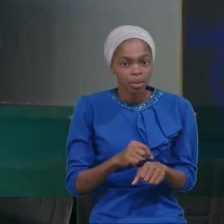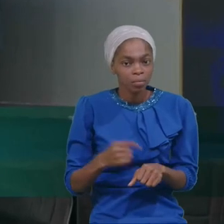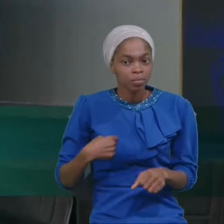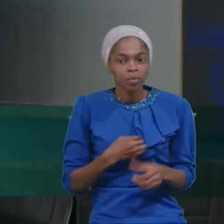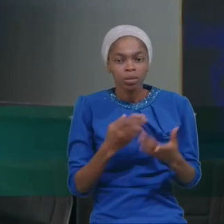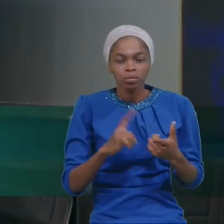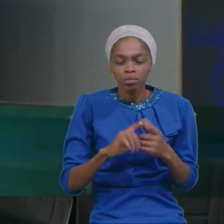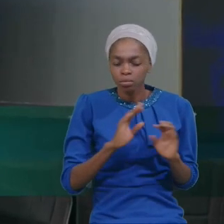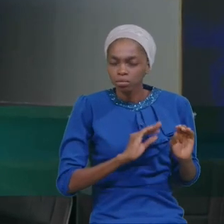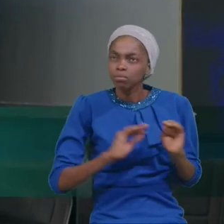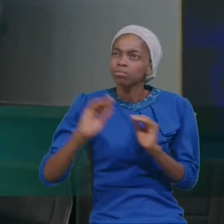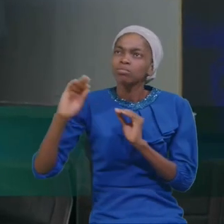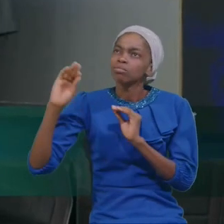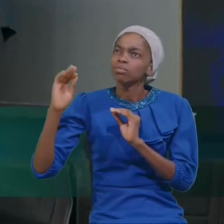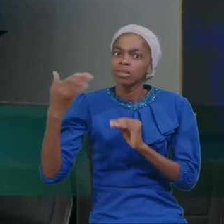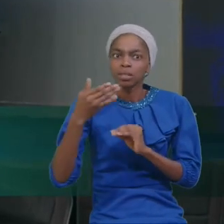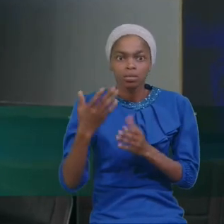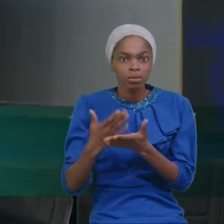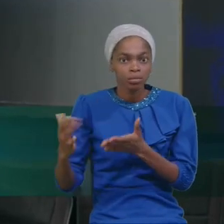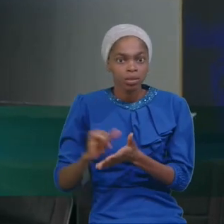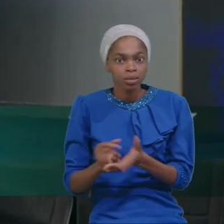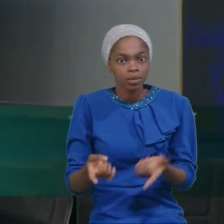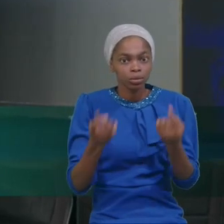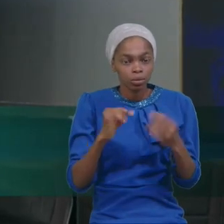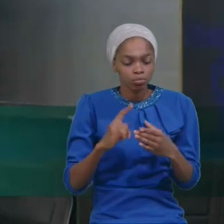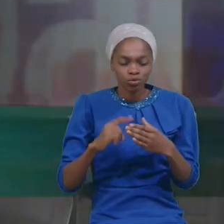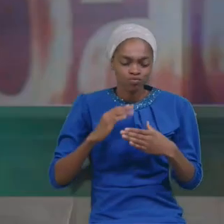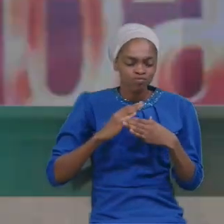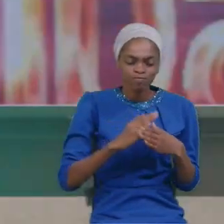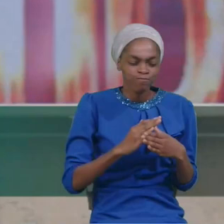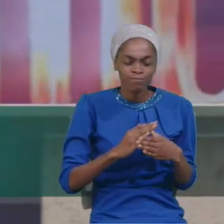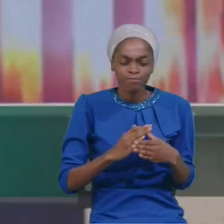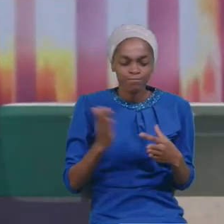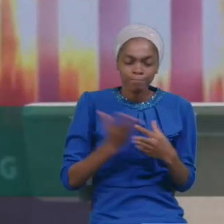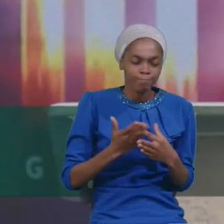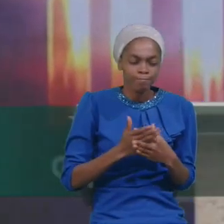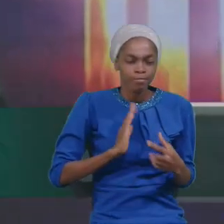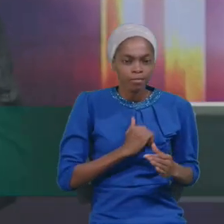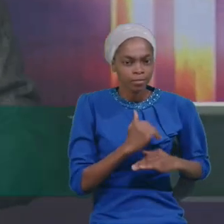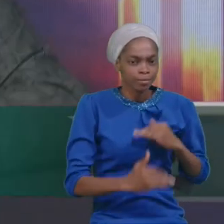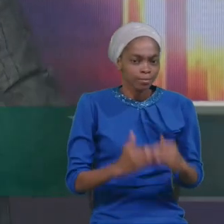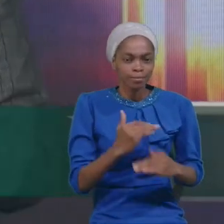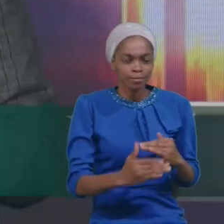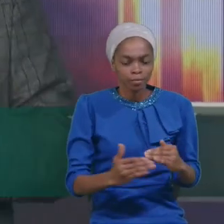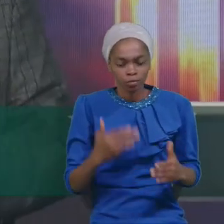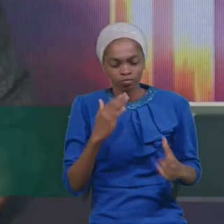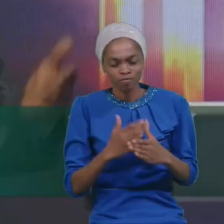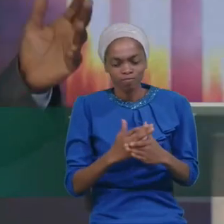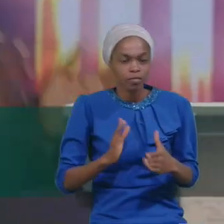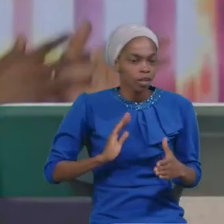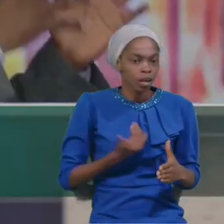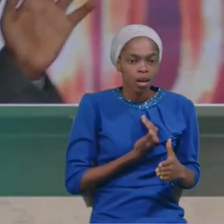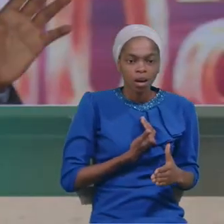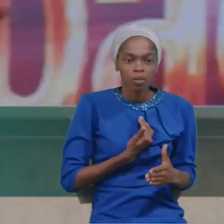progress and our growth. But it is this gift of God, Christ, that